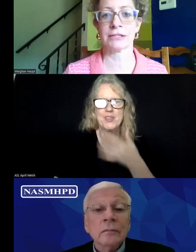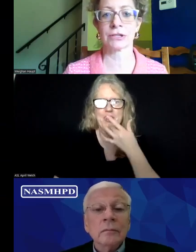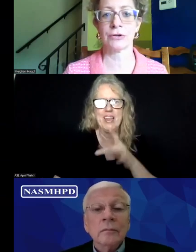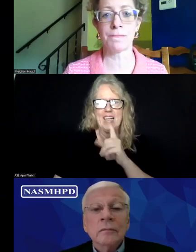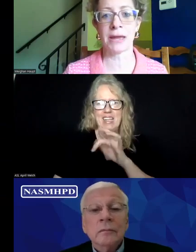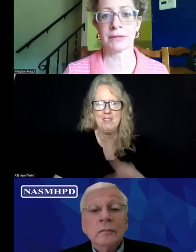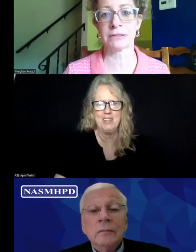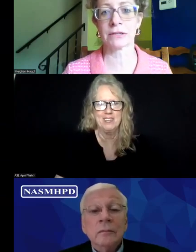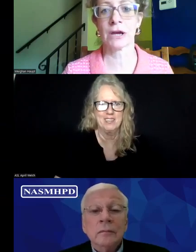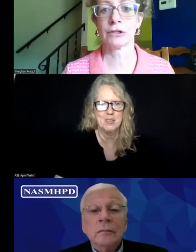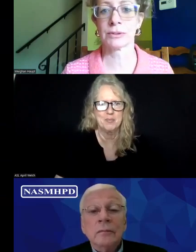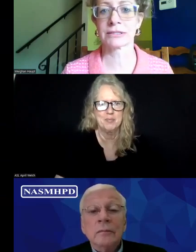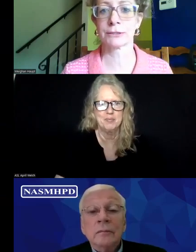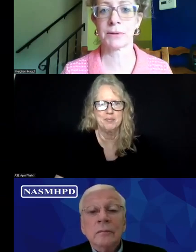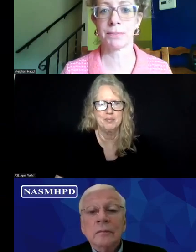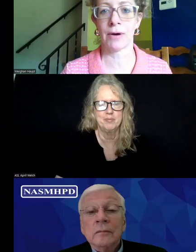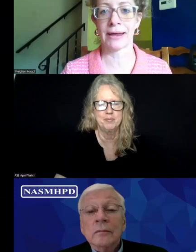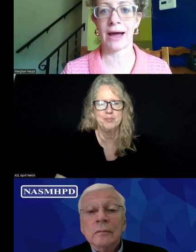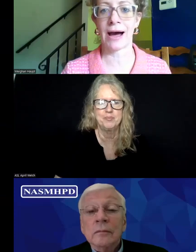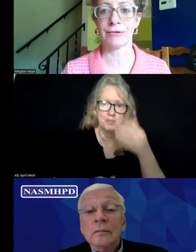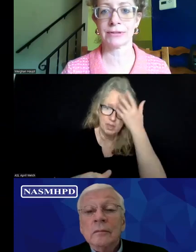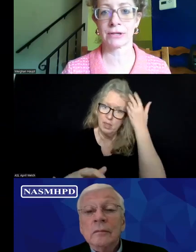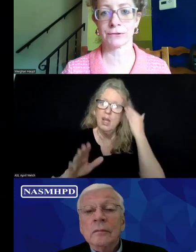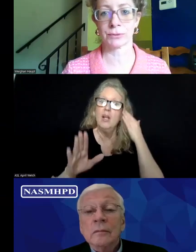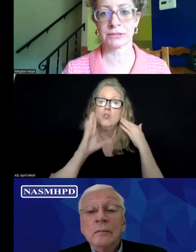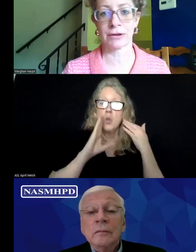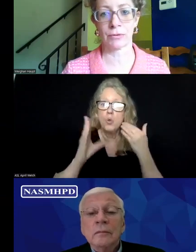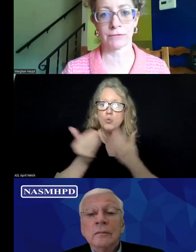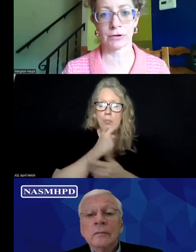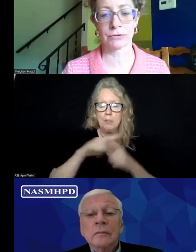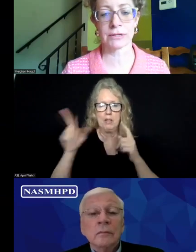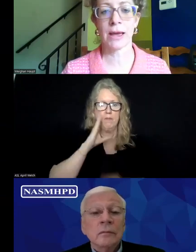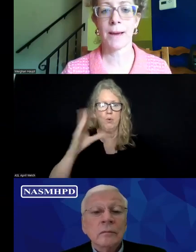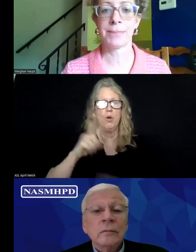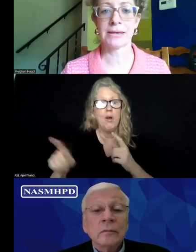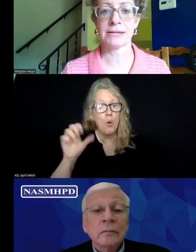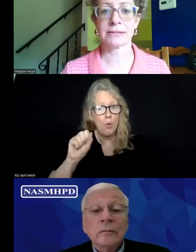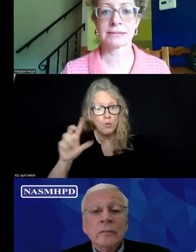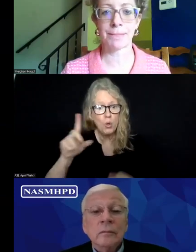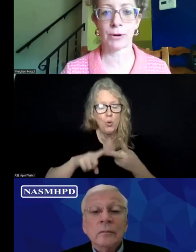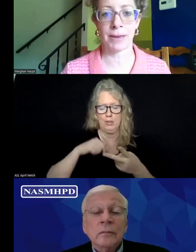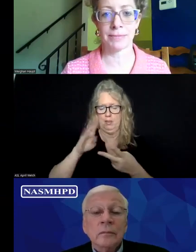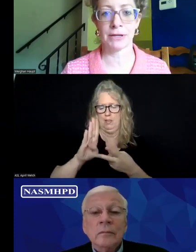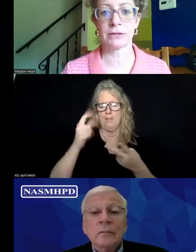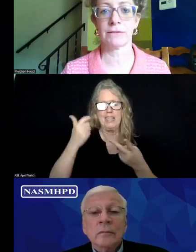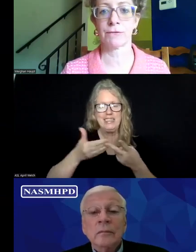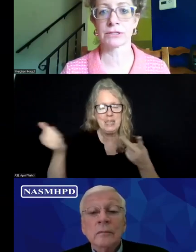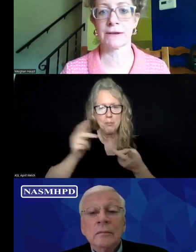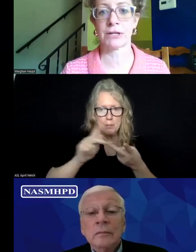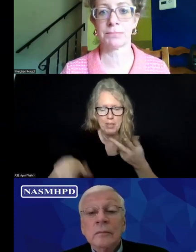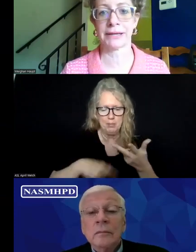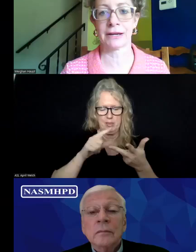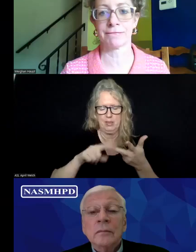A is new payments to assist people at high risk of suicide or overdose. B, separate payment